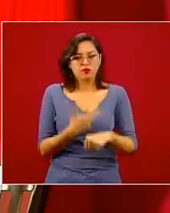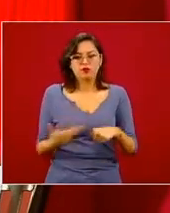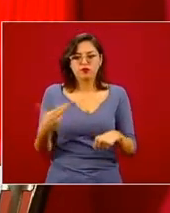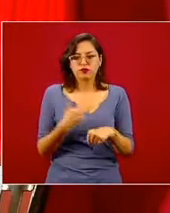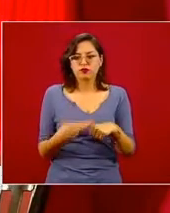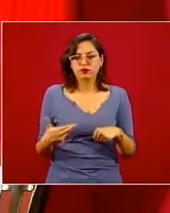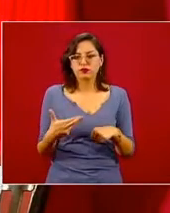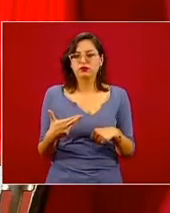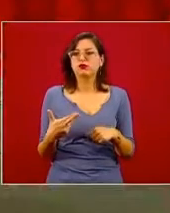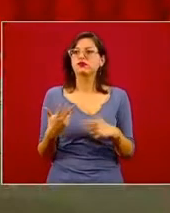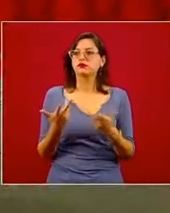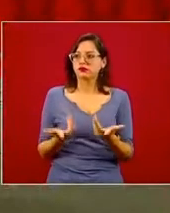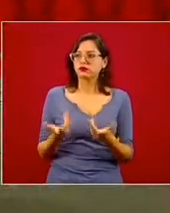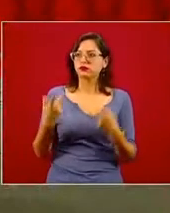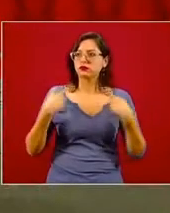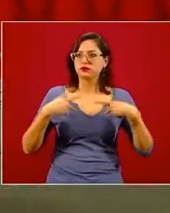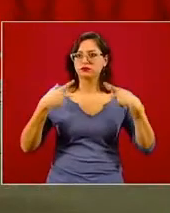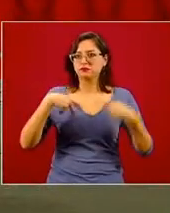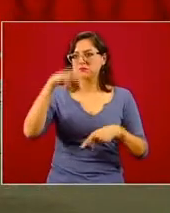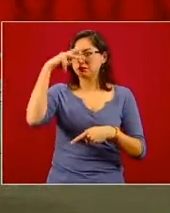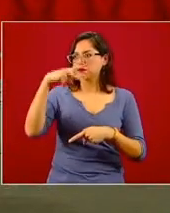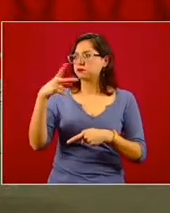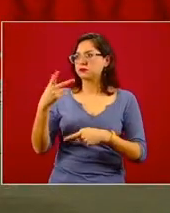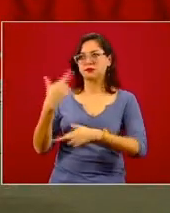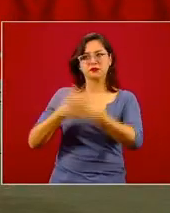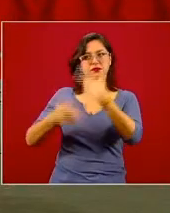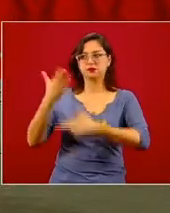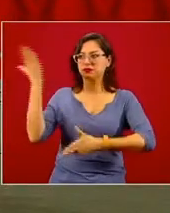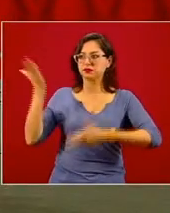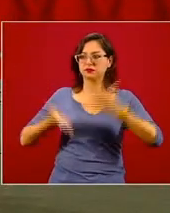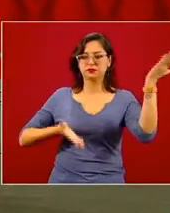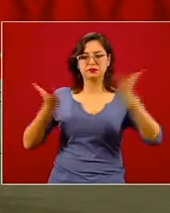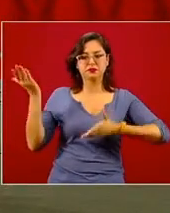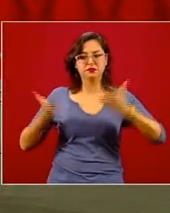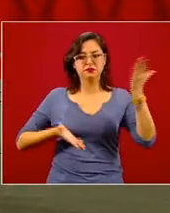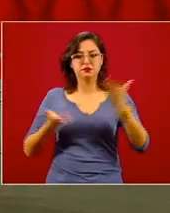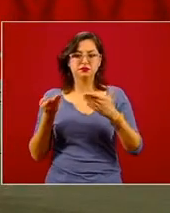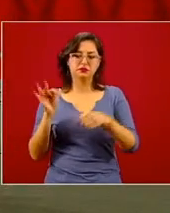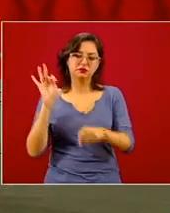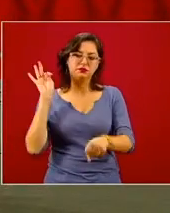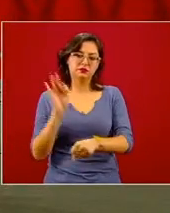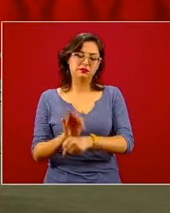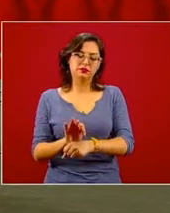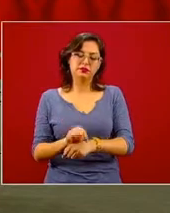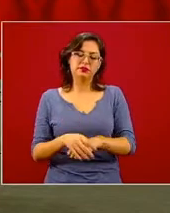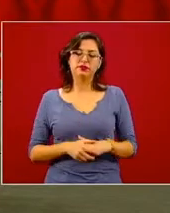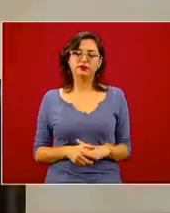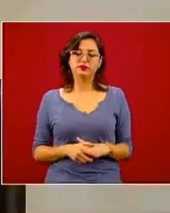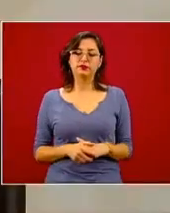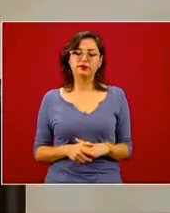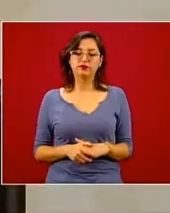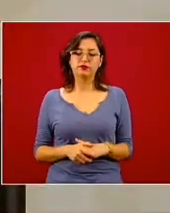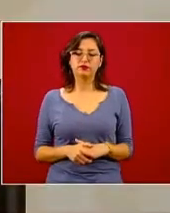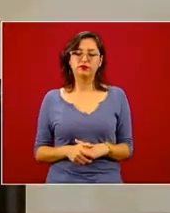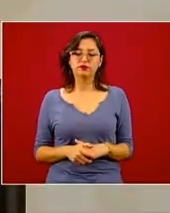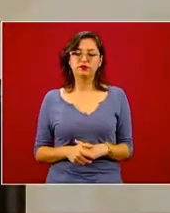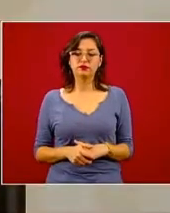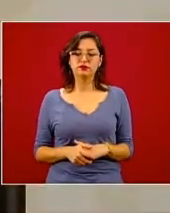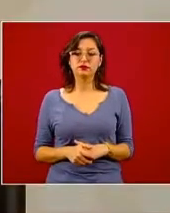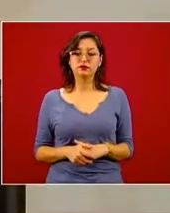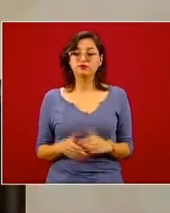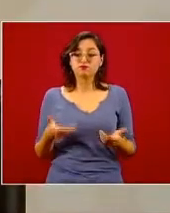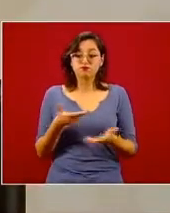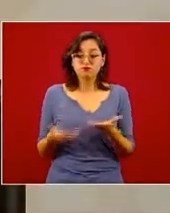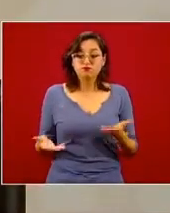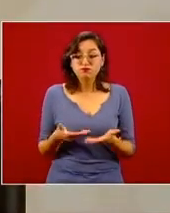pandemic, reintegración the a la health patria de todas estas ministry and foreign personas en affairs condiciones have de seguridad been sanitaria. working with Entonces, them si to esto aplicara bring ahora,